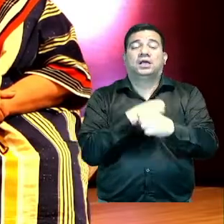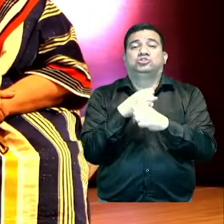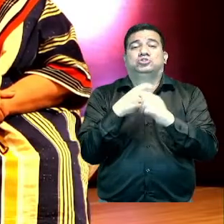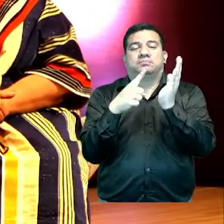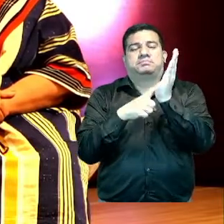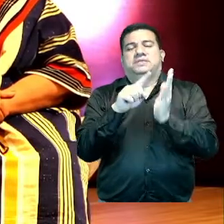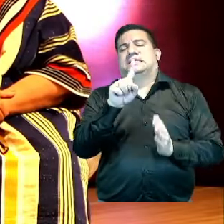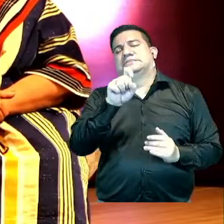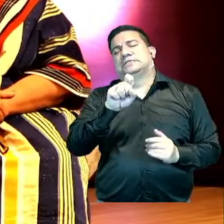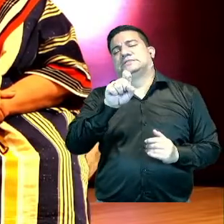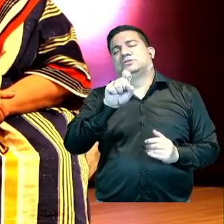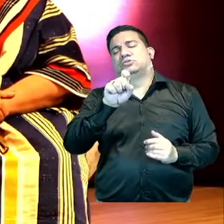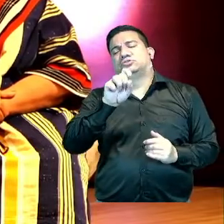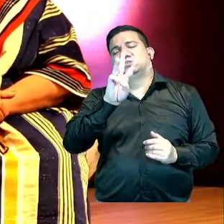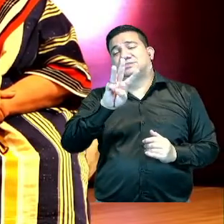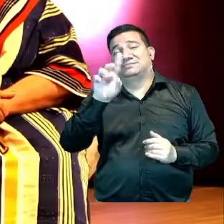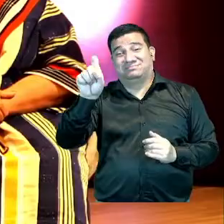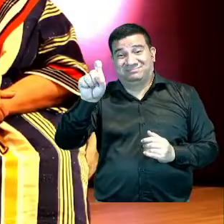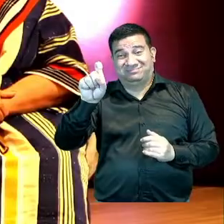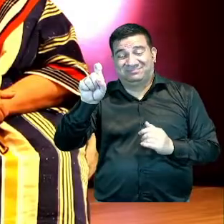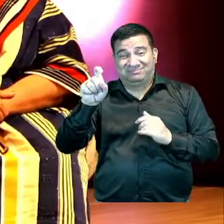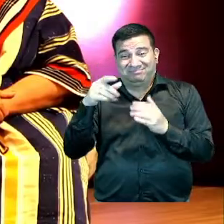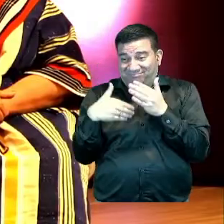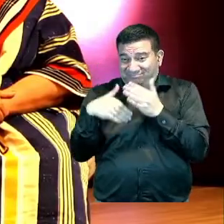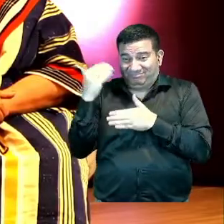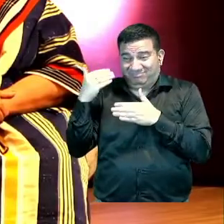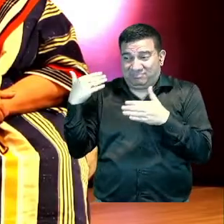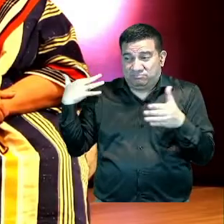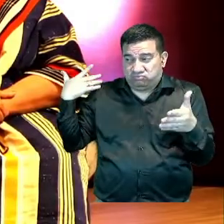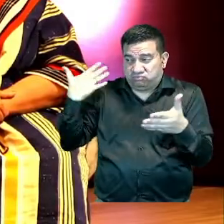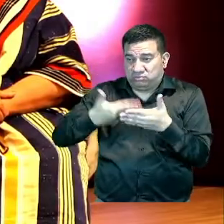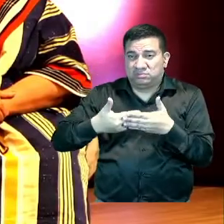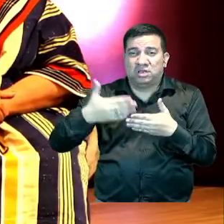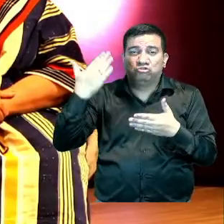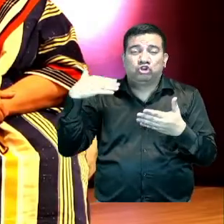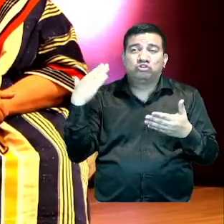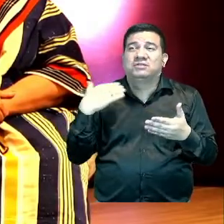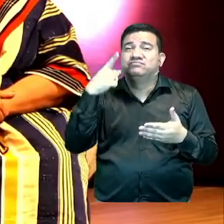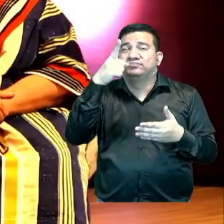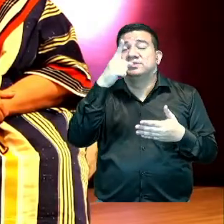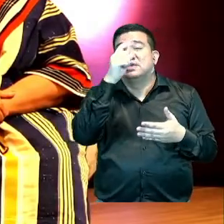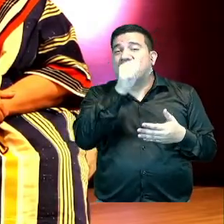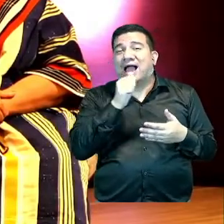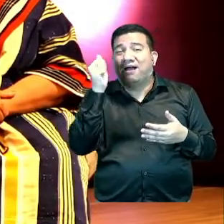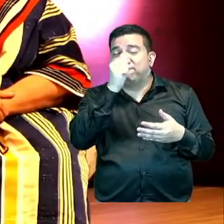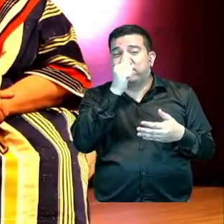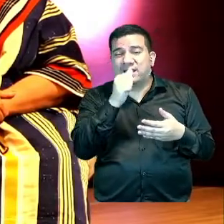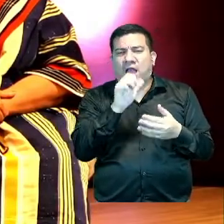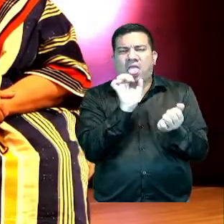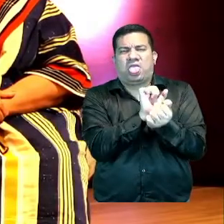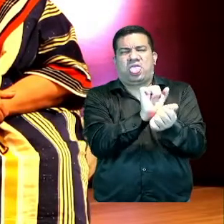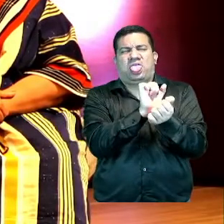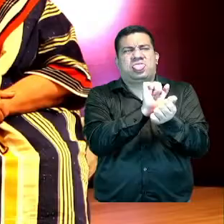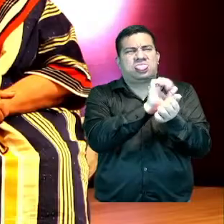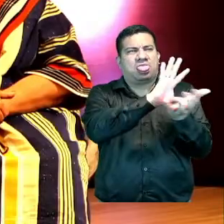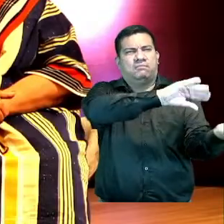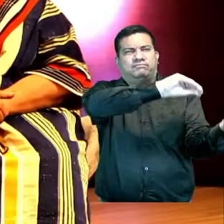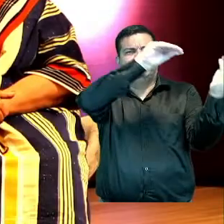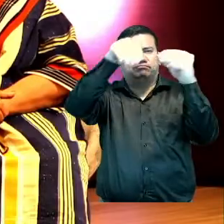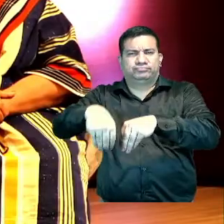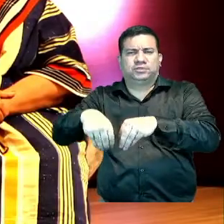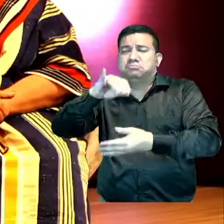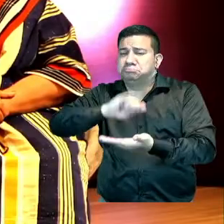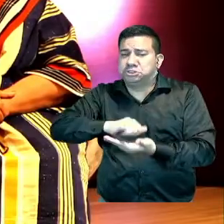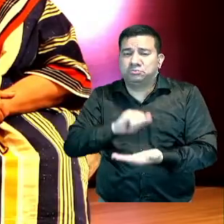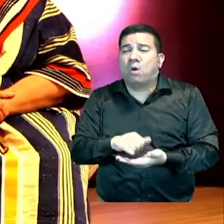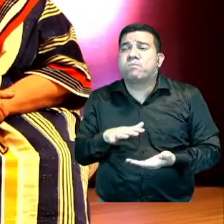arrive where I'm at. I live in a territory where since 1636, since we were kidnapped in Africa and brought here, my people has been